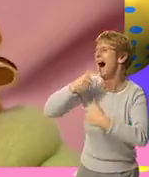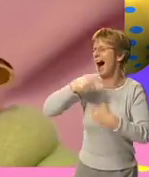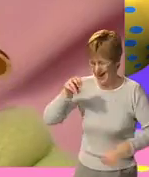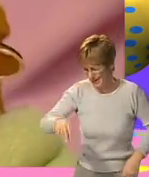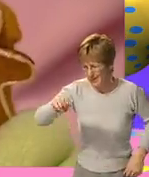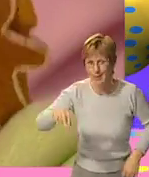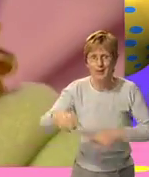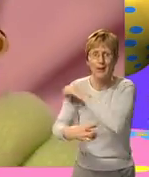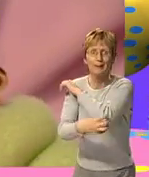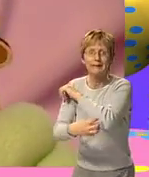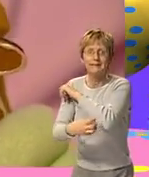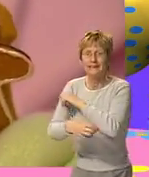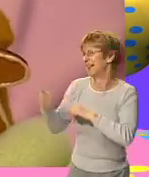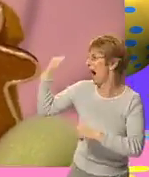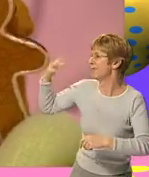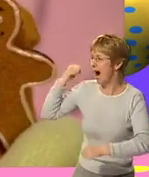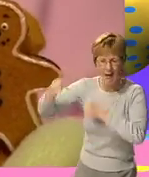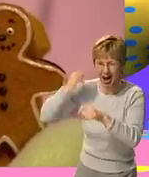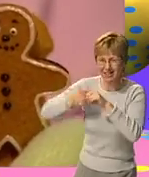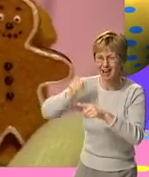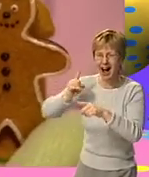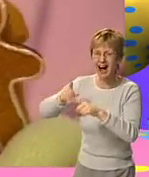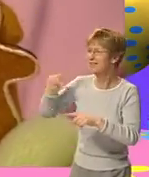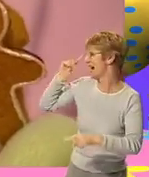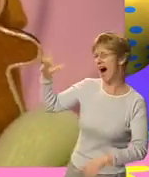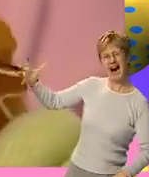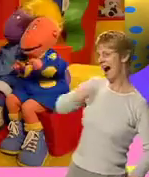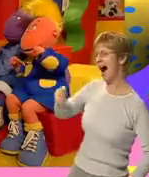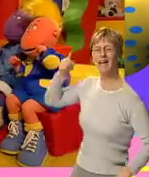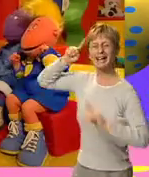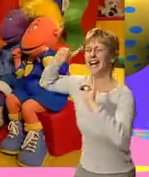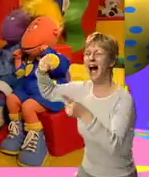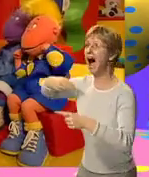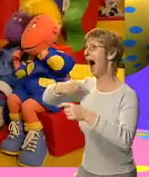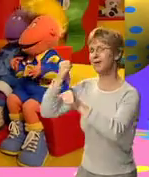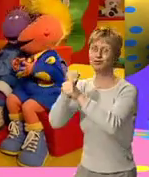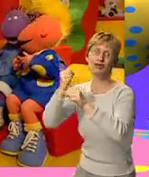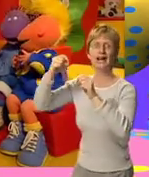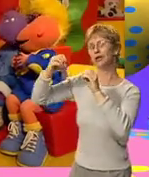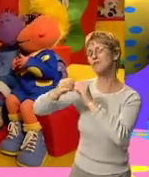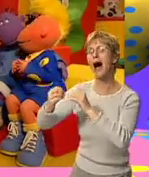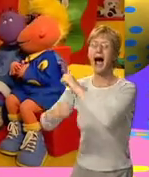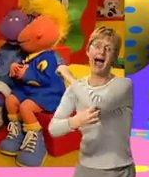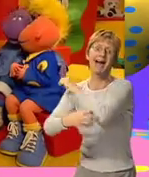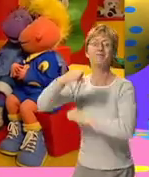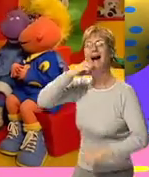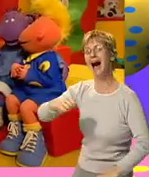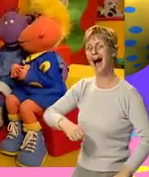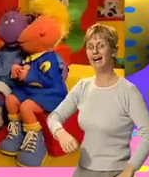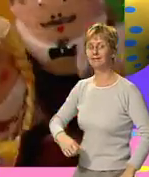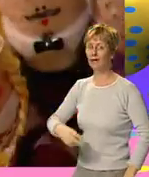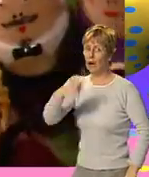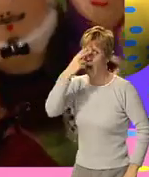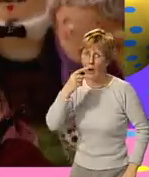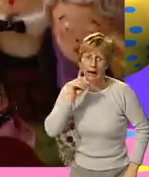her. Run, run, as fast as you can. You can't catch me. I'm the gingerbread man. And the little old